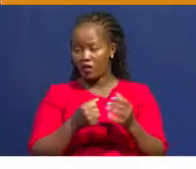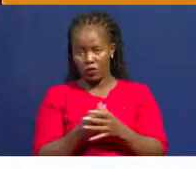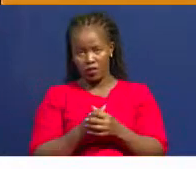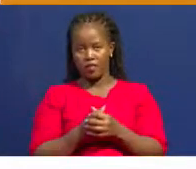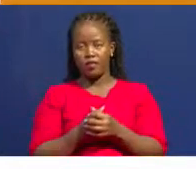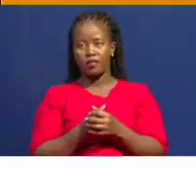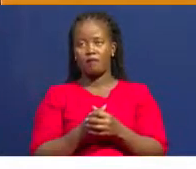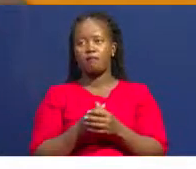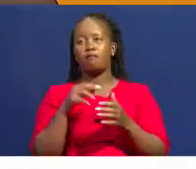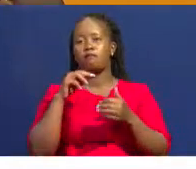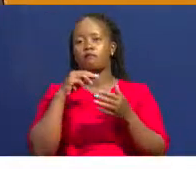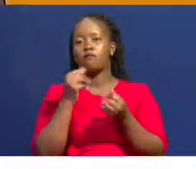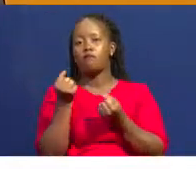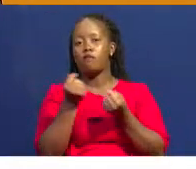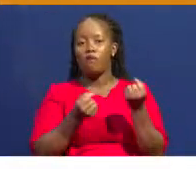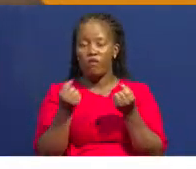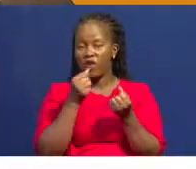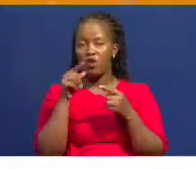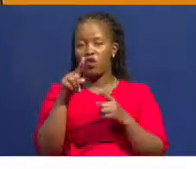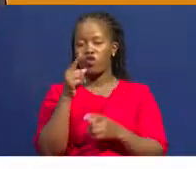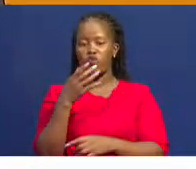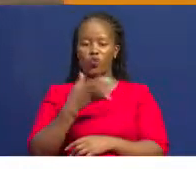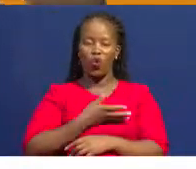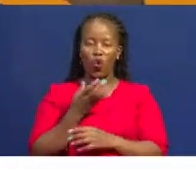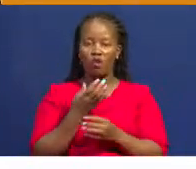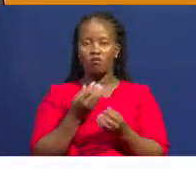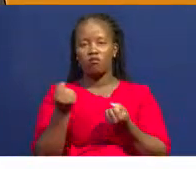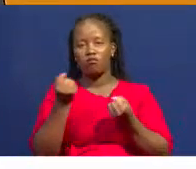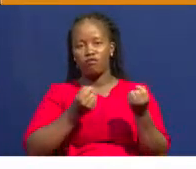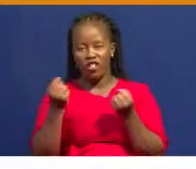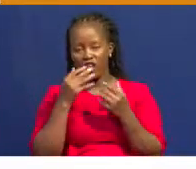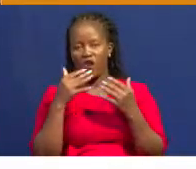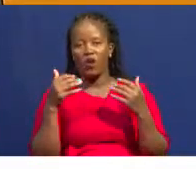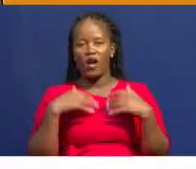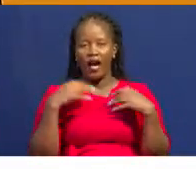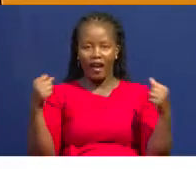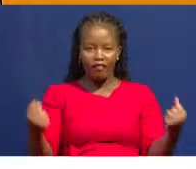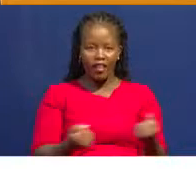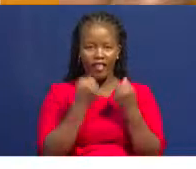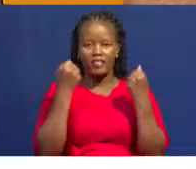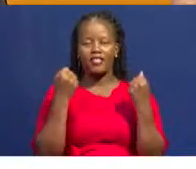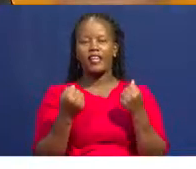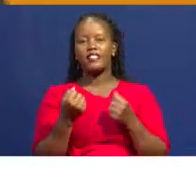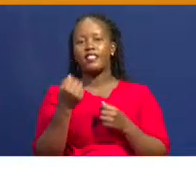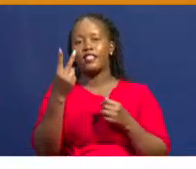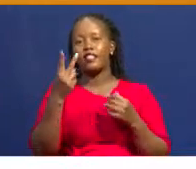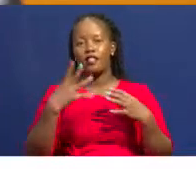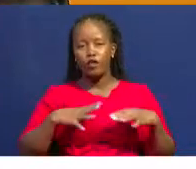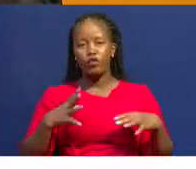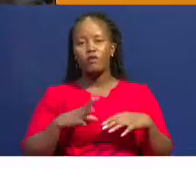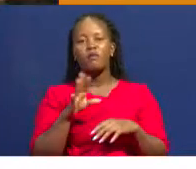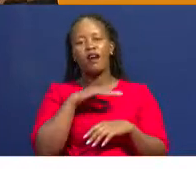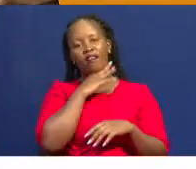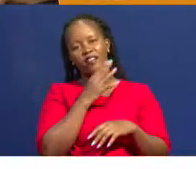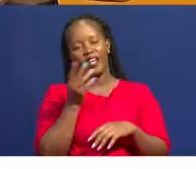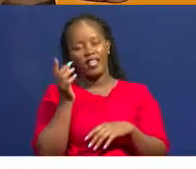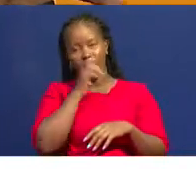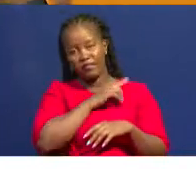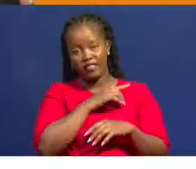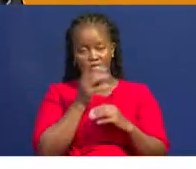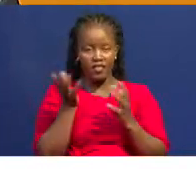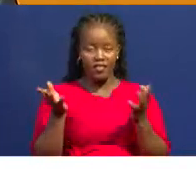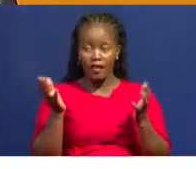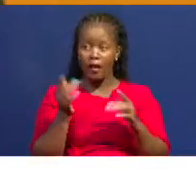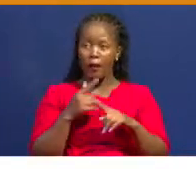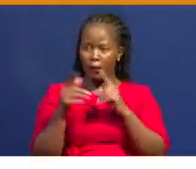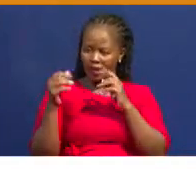private, which your own vehicle, it has an accident, has claimed the lives of two people. But as he said, one thing I agree